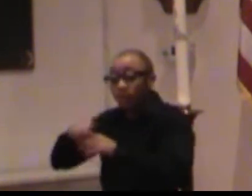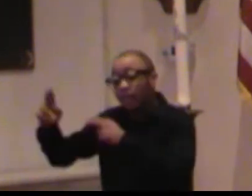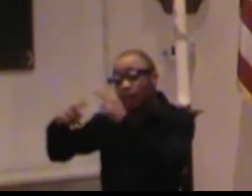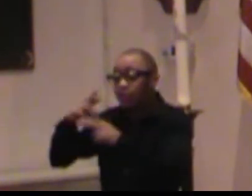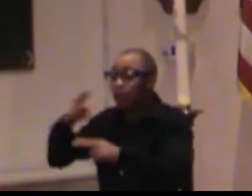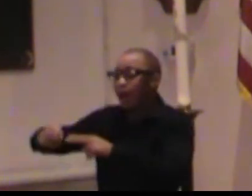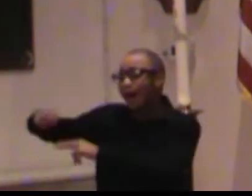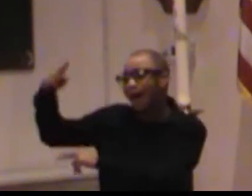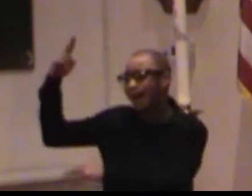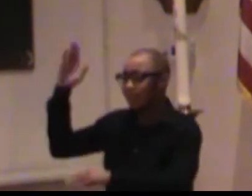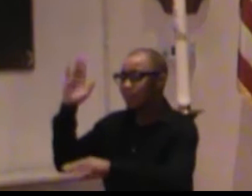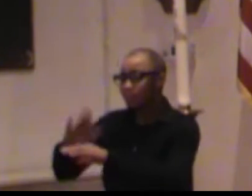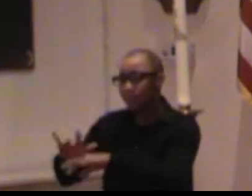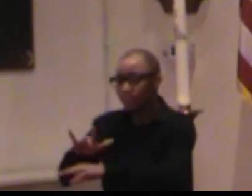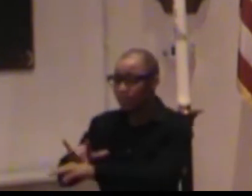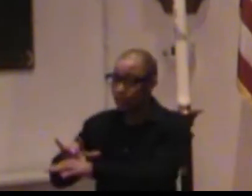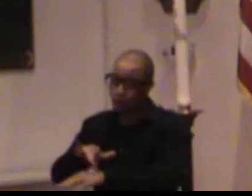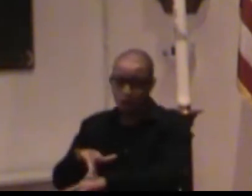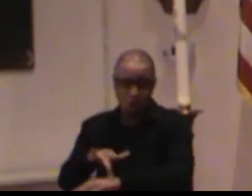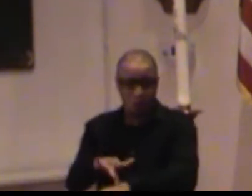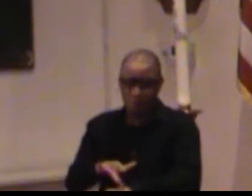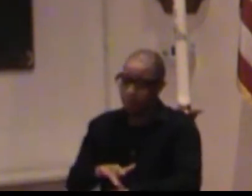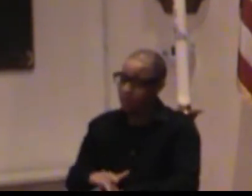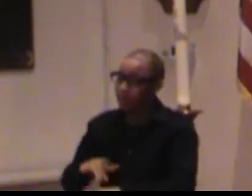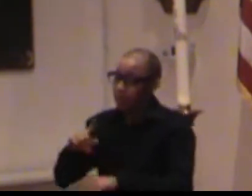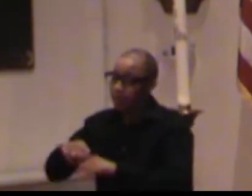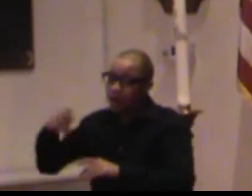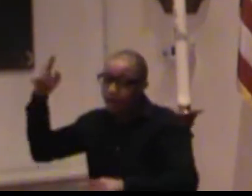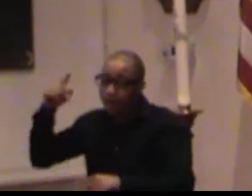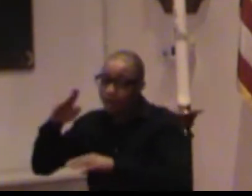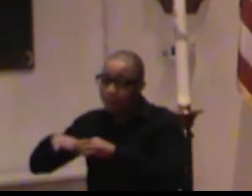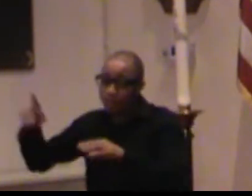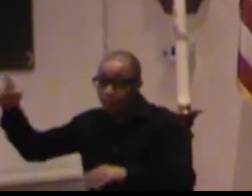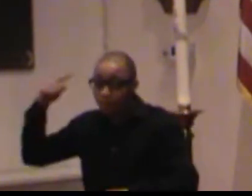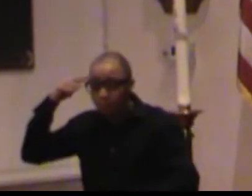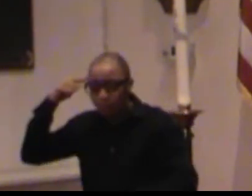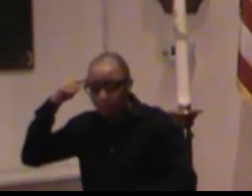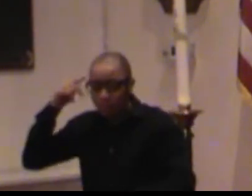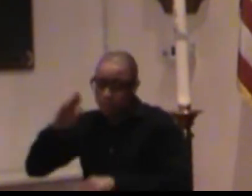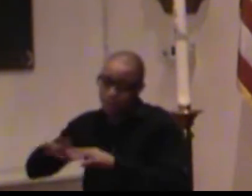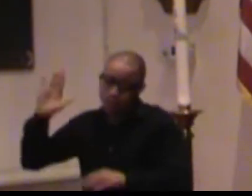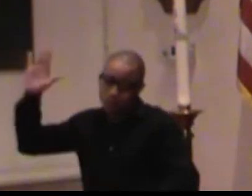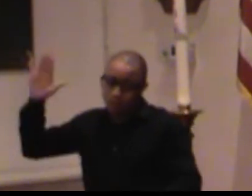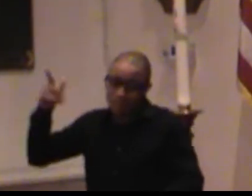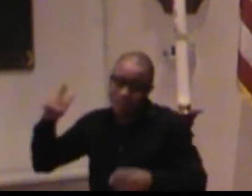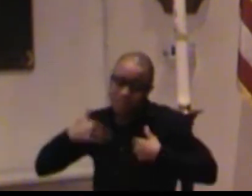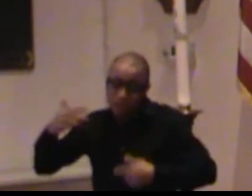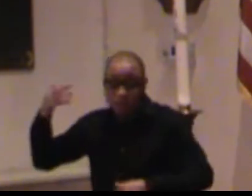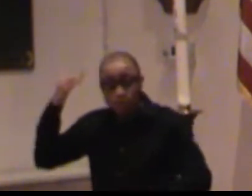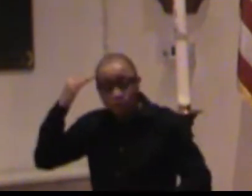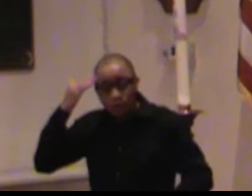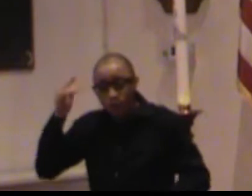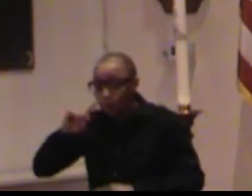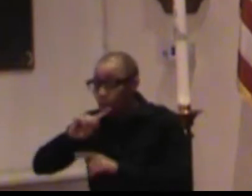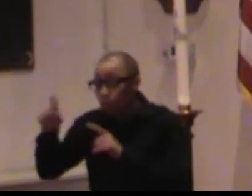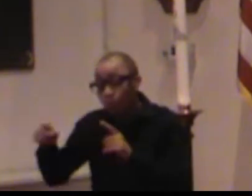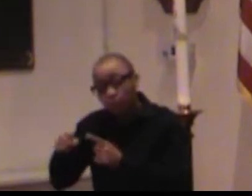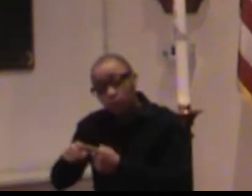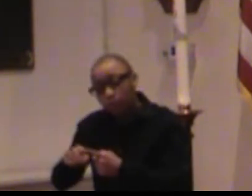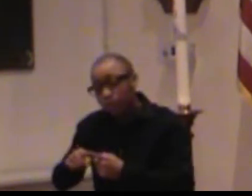the earth. So are my ways higher than yours and thoughts than yours. So this lets us know we will never